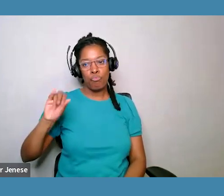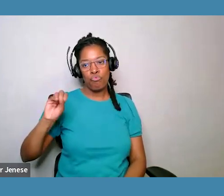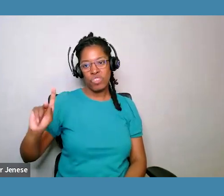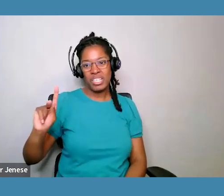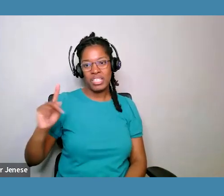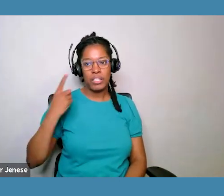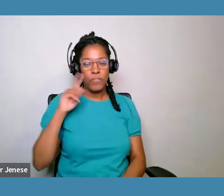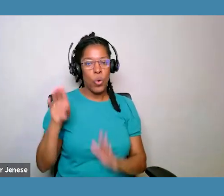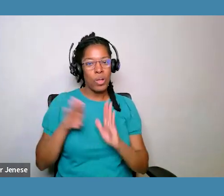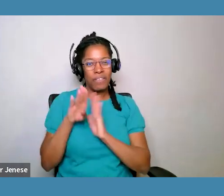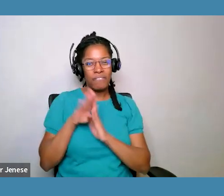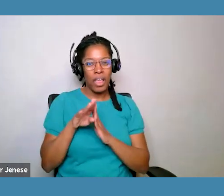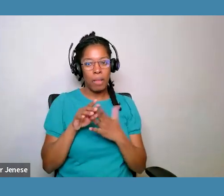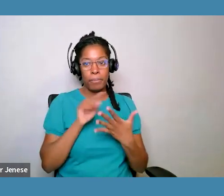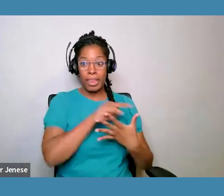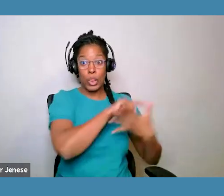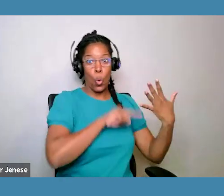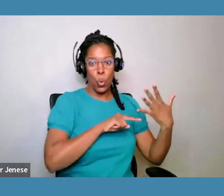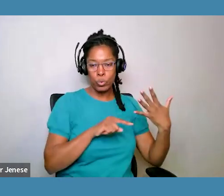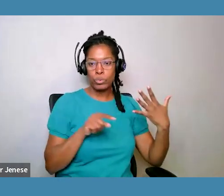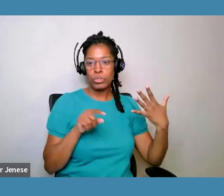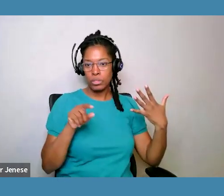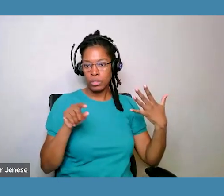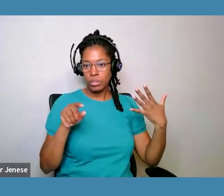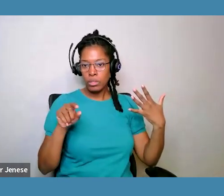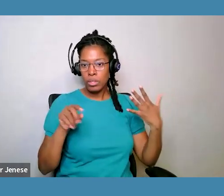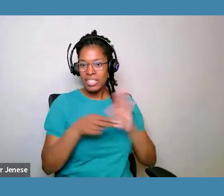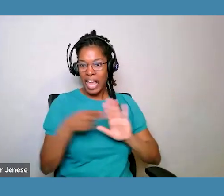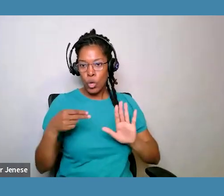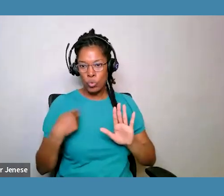developing one of those diagnoses I just went through.